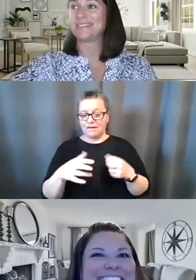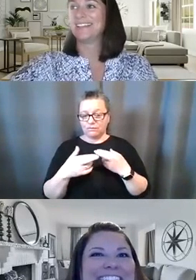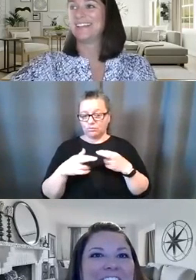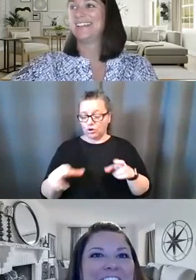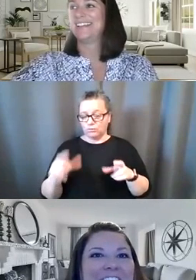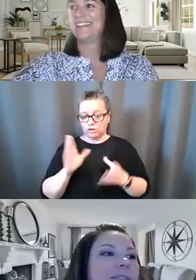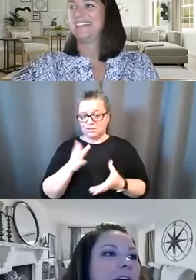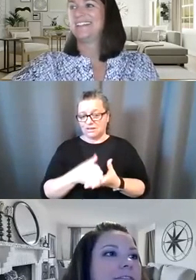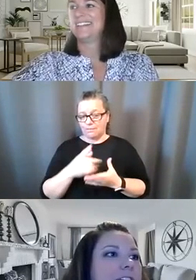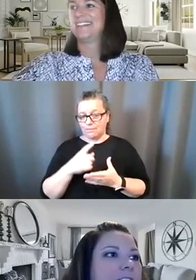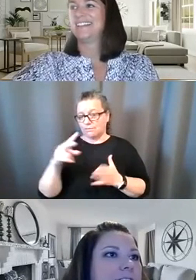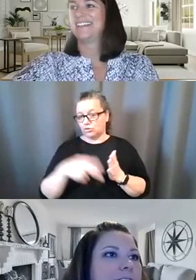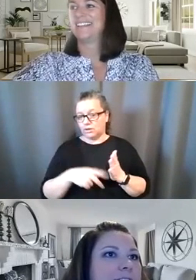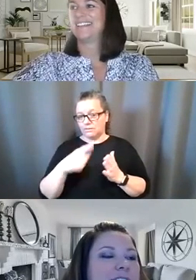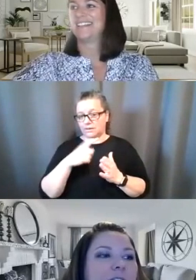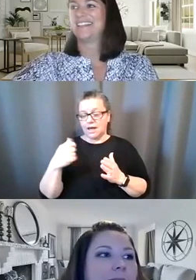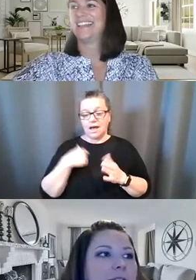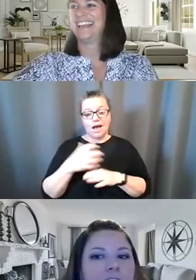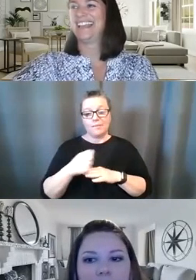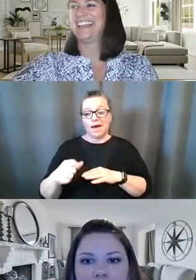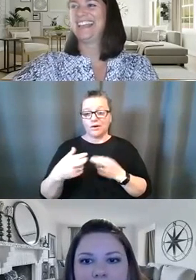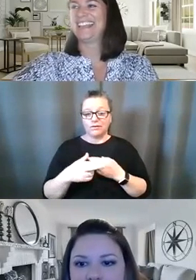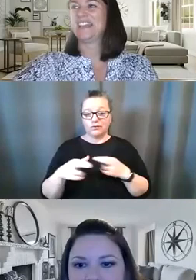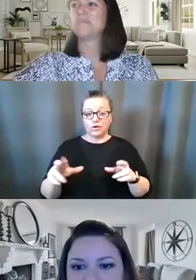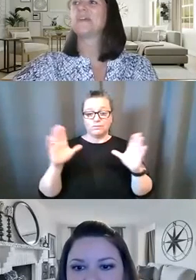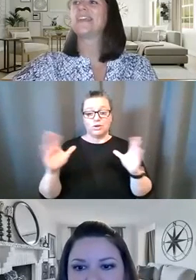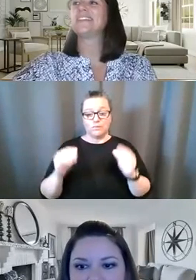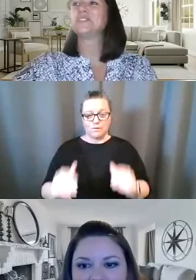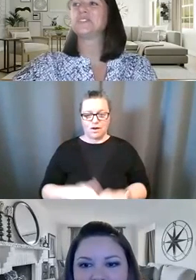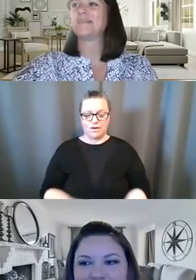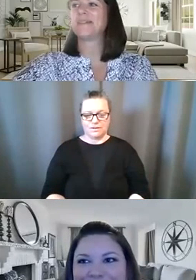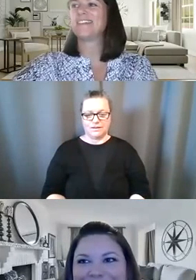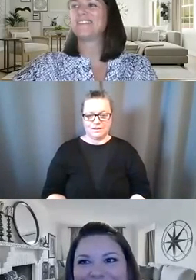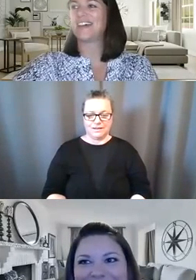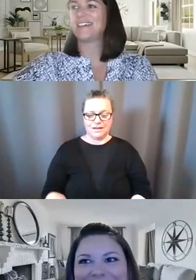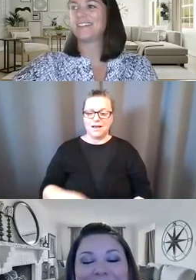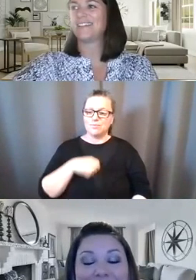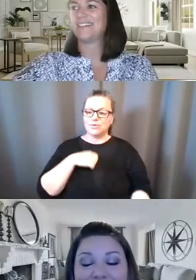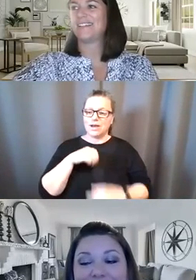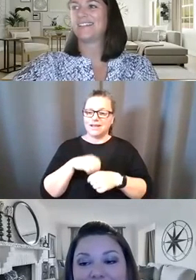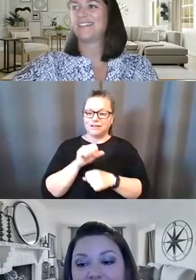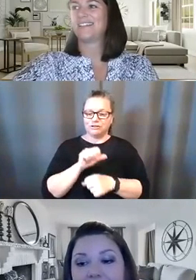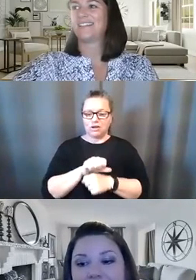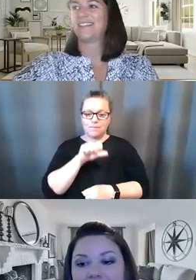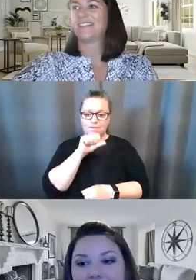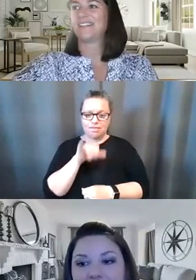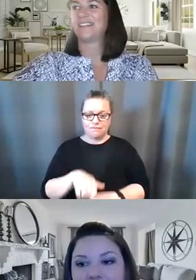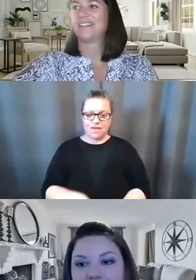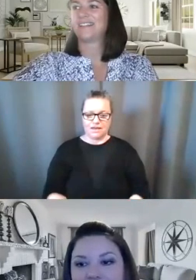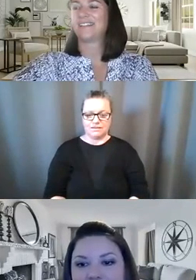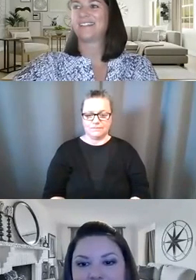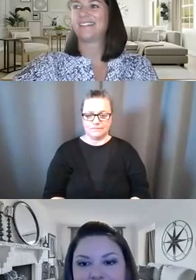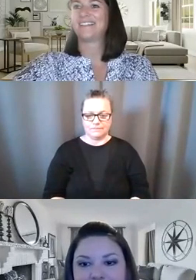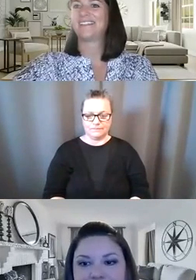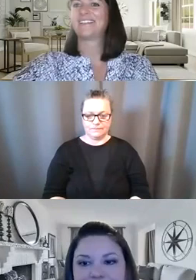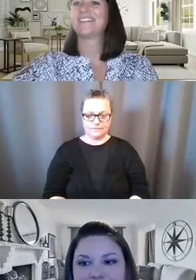great. All right, well, I've run out of room, so I'm moving on. Pride in your job. I love that. Yes, that is good. I love